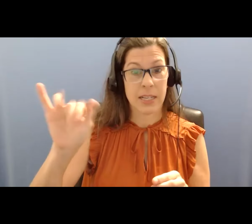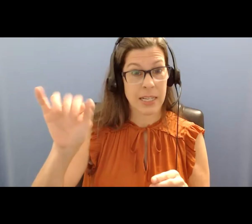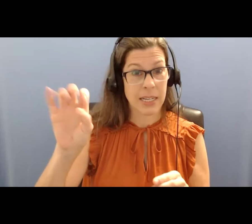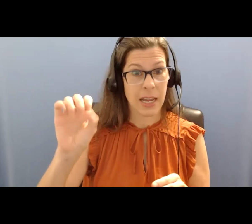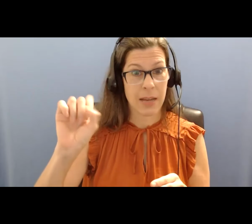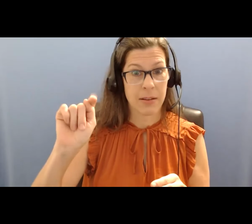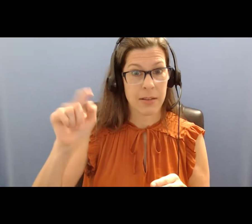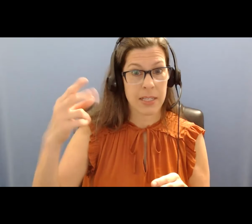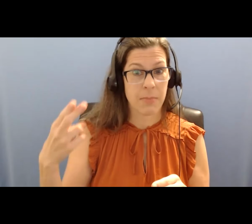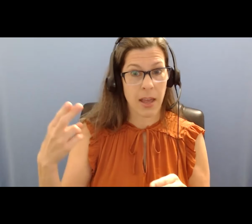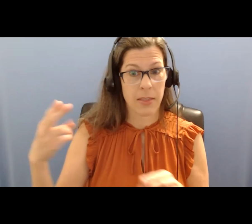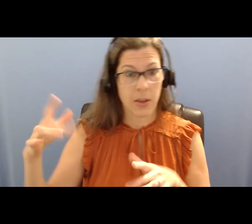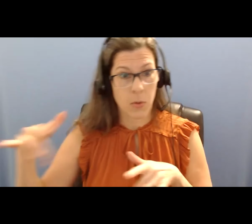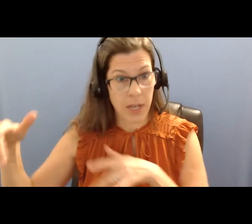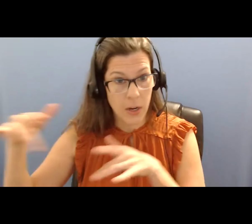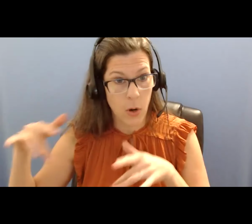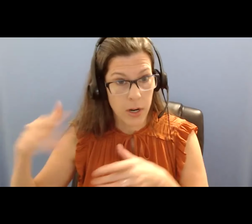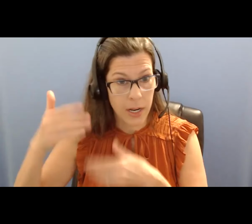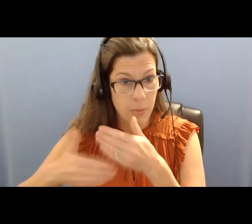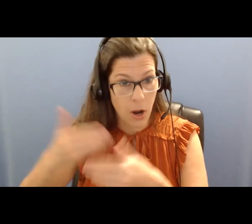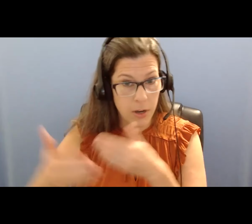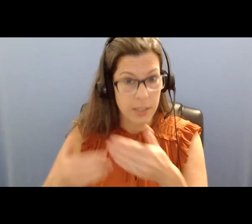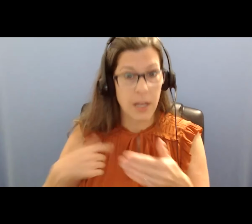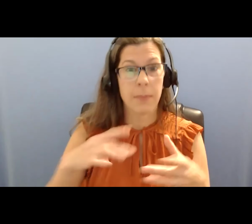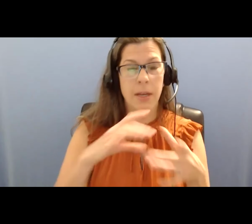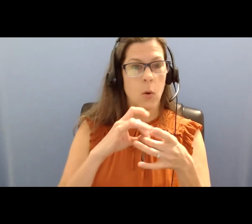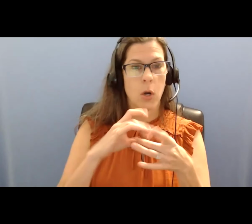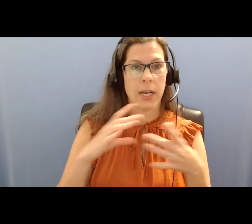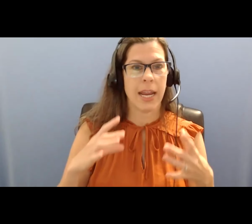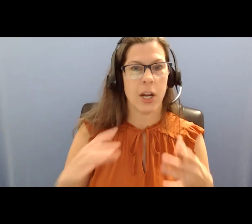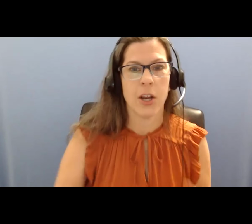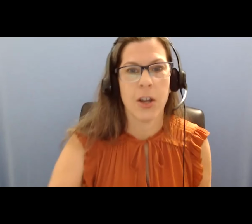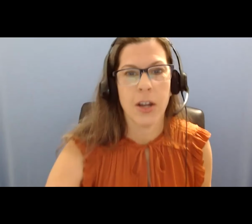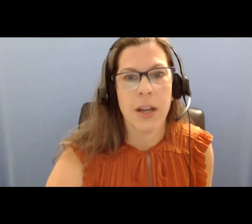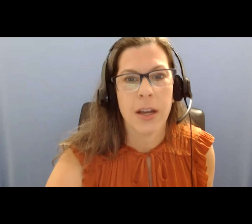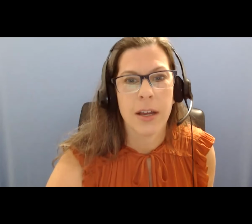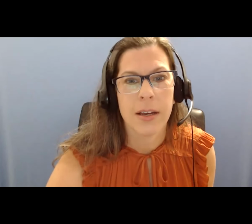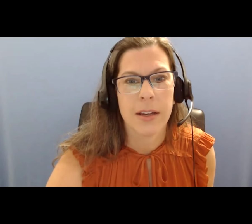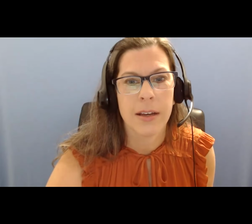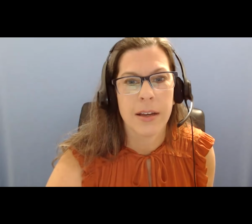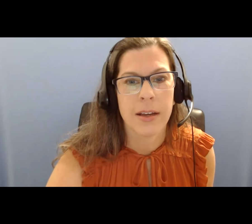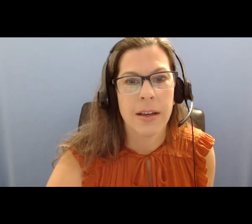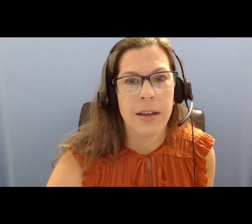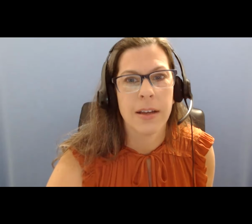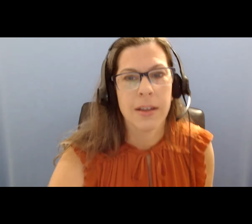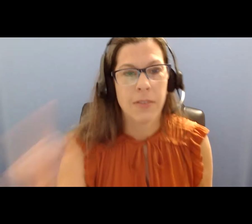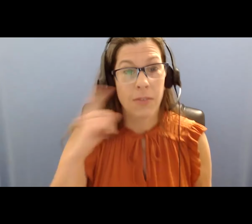I am the Workforce Specialist Community Engagement Coordinator for the Kennewick School District.